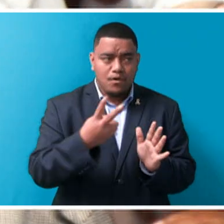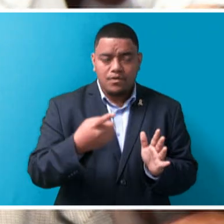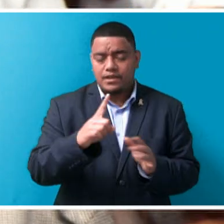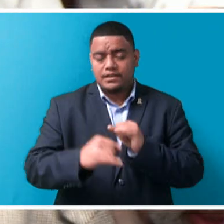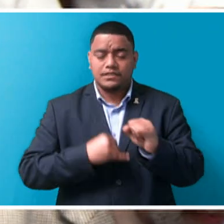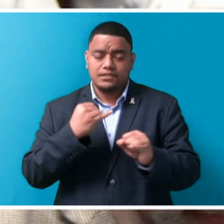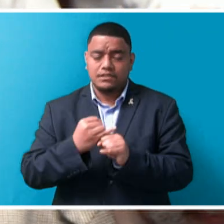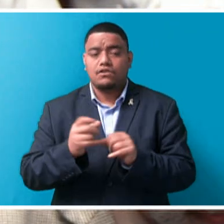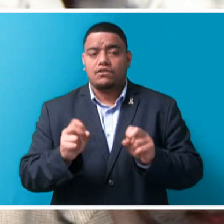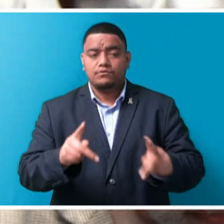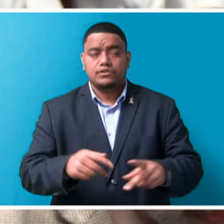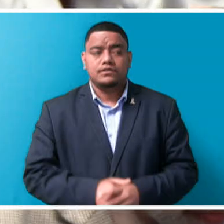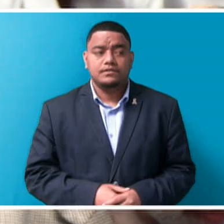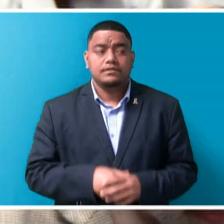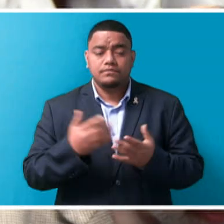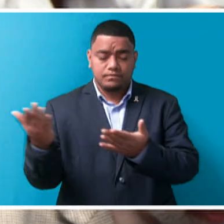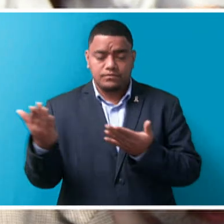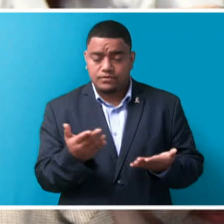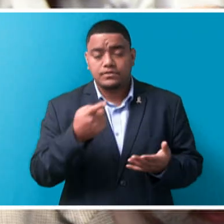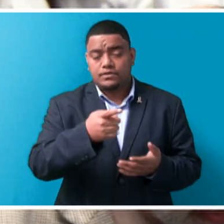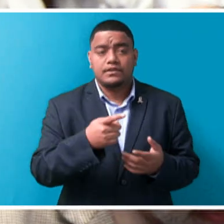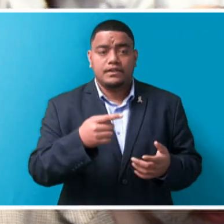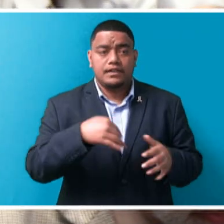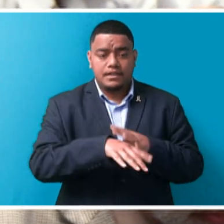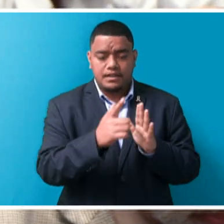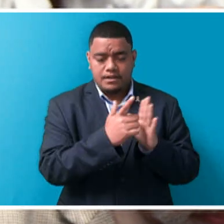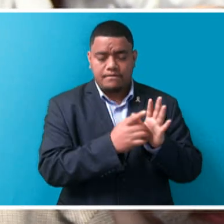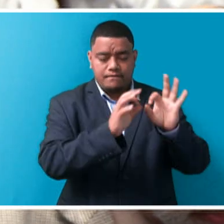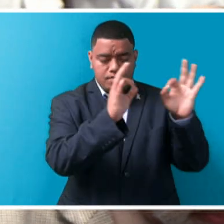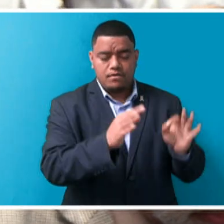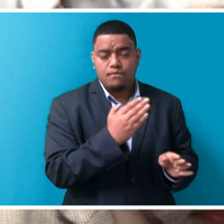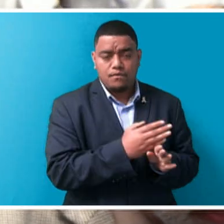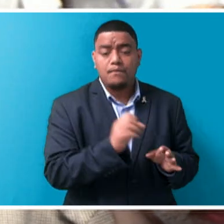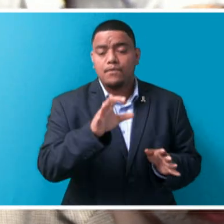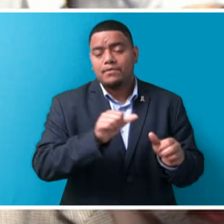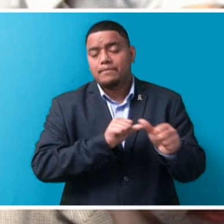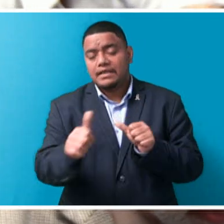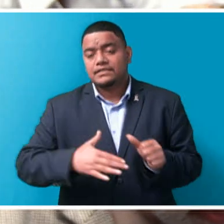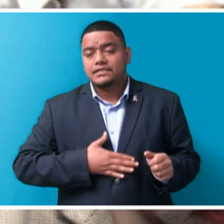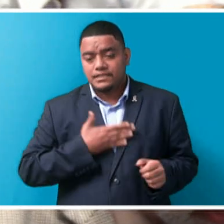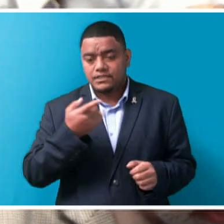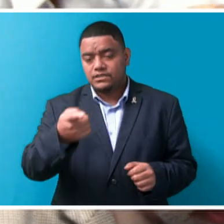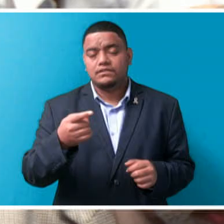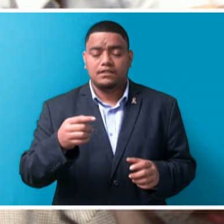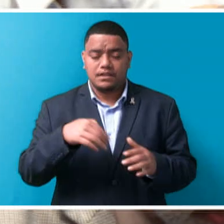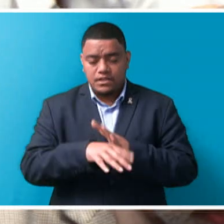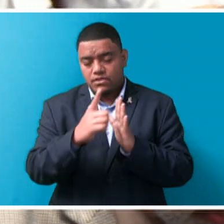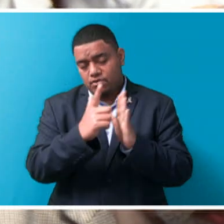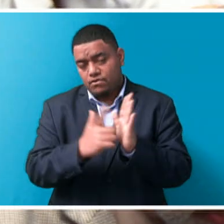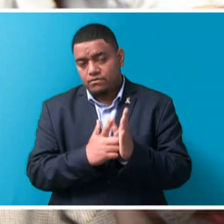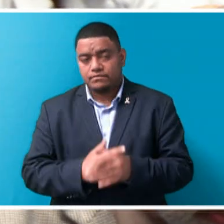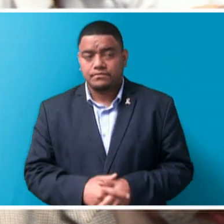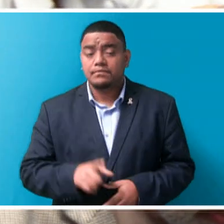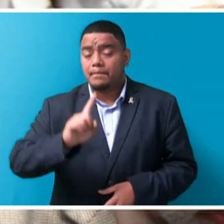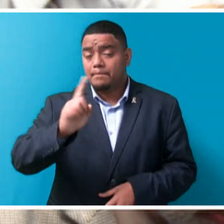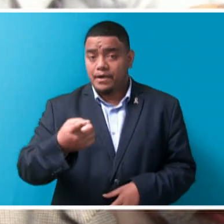inter-country adoptions. It brought the Hague Convention into our legal framework and put the best interests of the child at the center of the law. However,